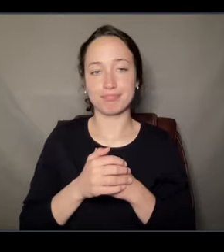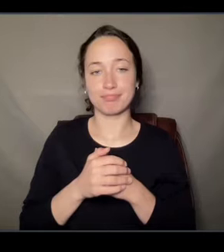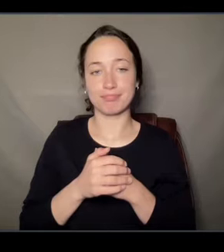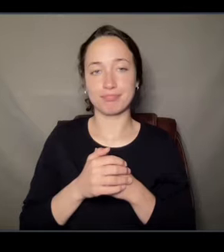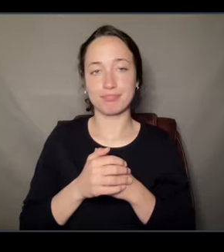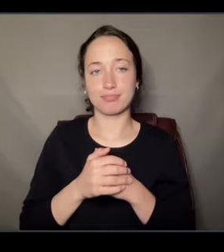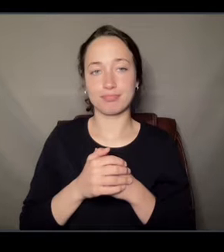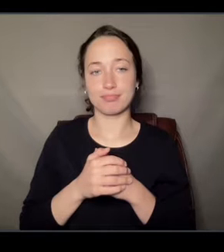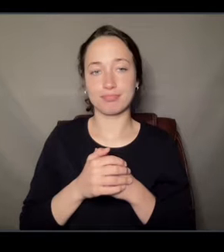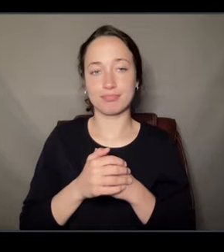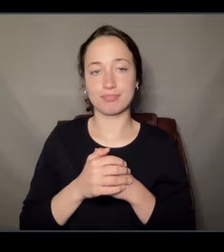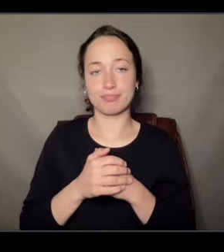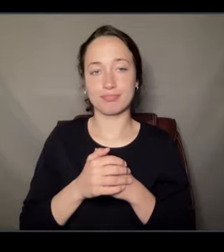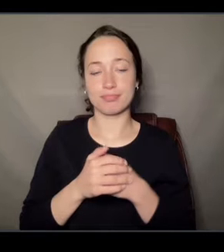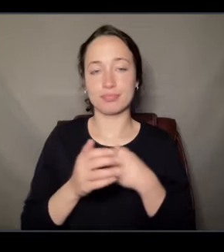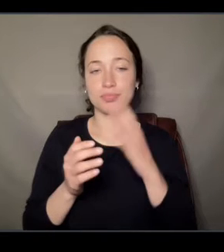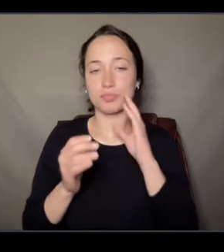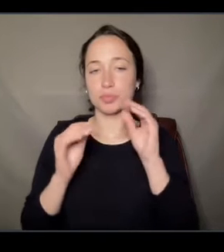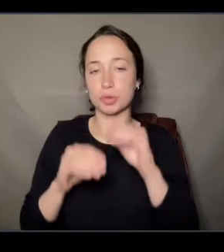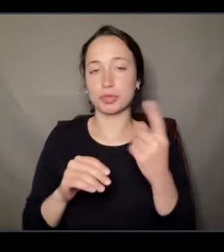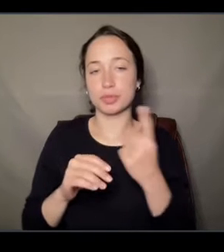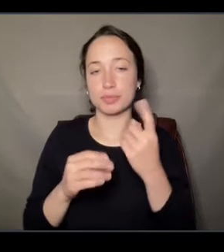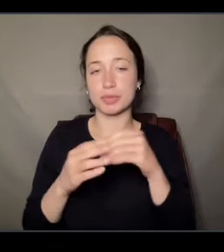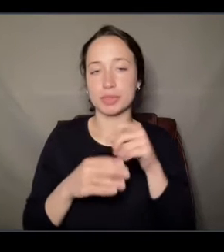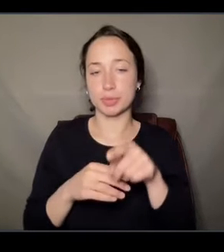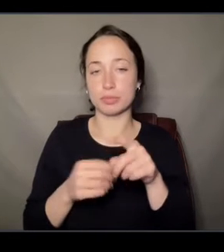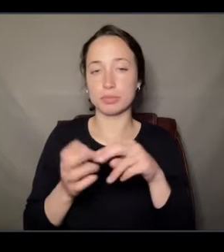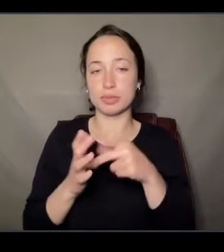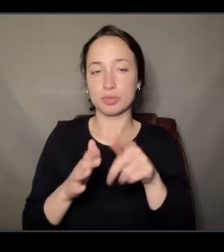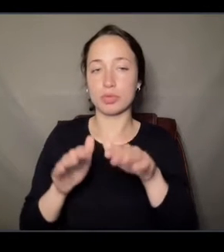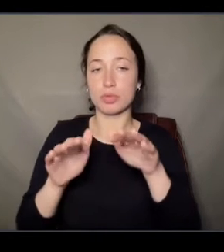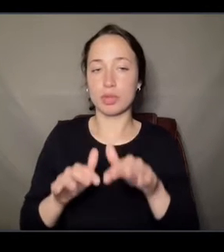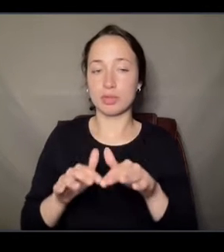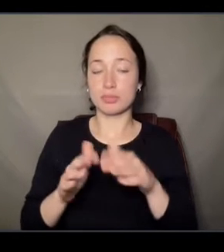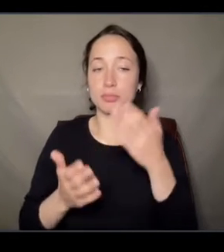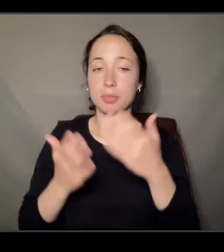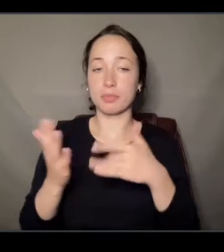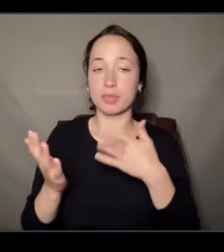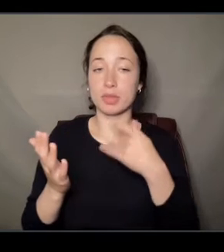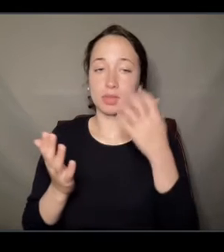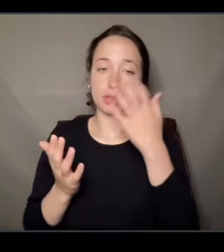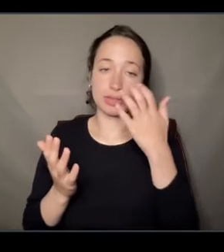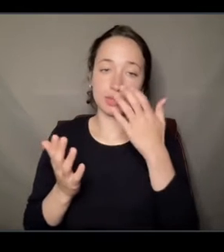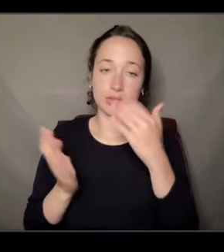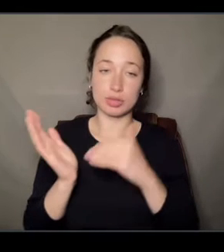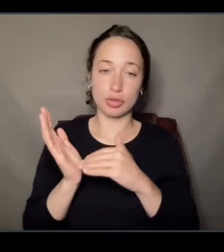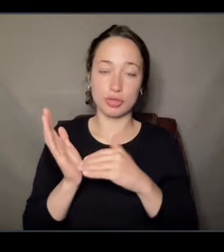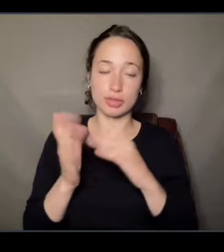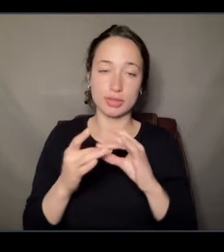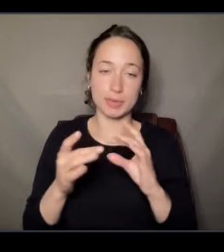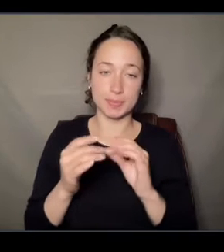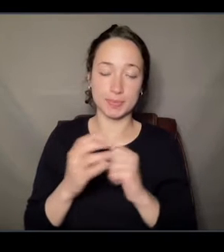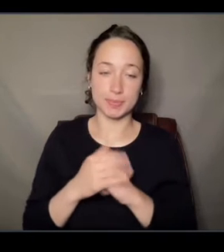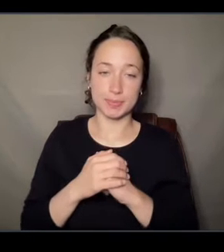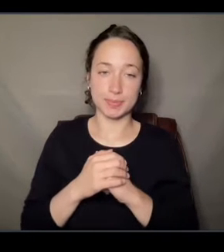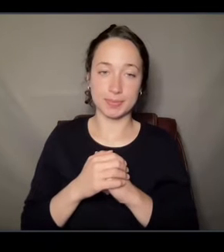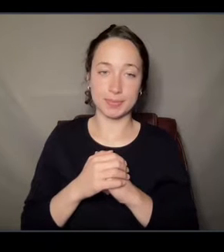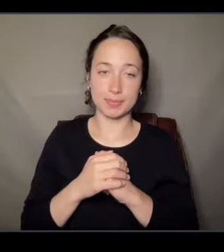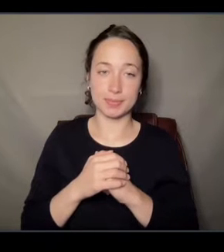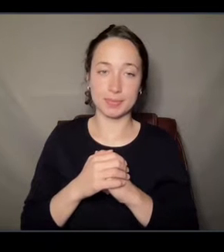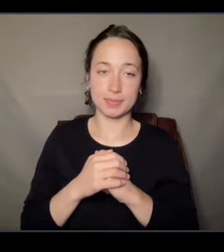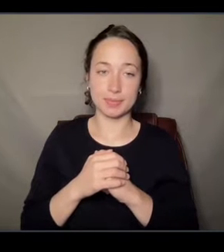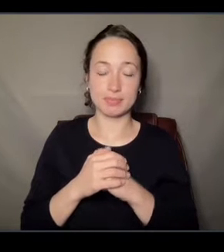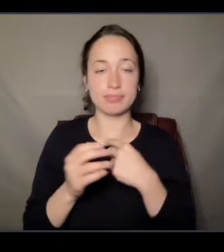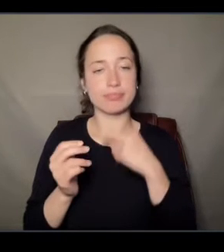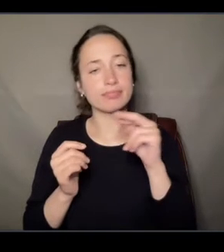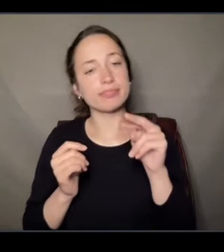it. I'm just going to put something in to relax you. You might feel dizzy, the doctor said.